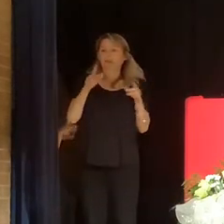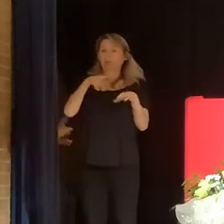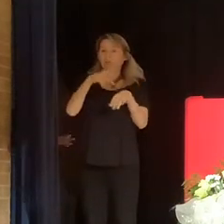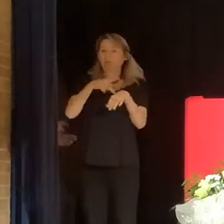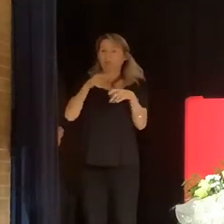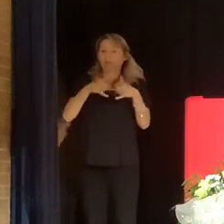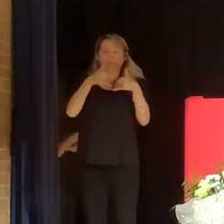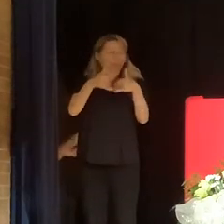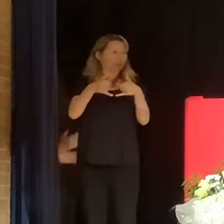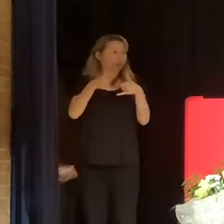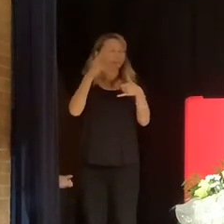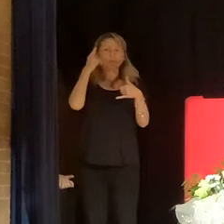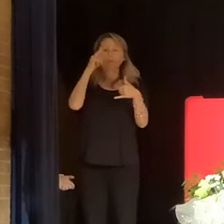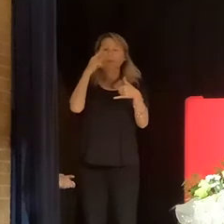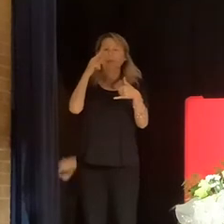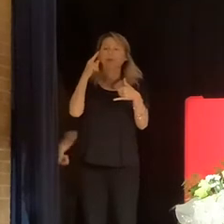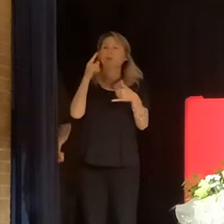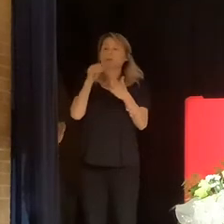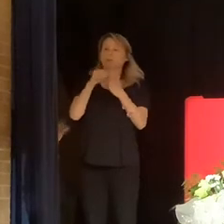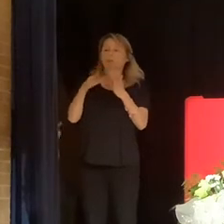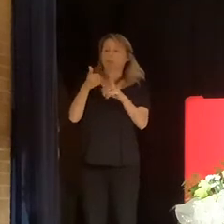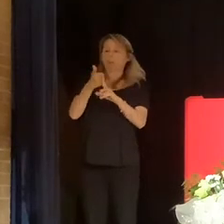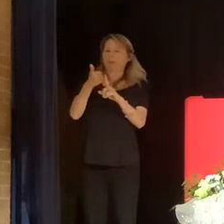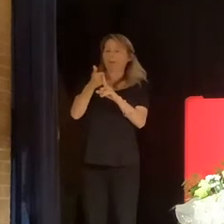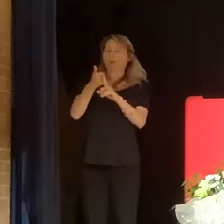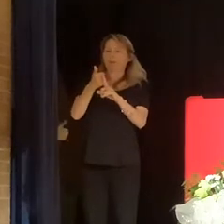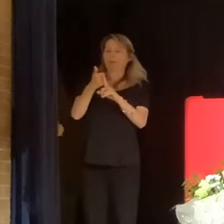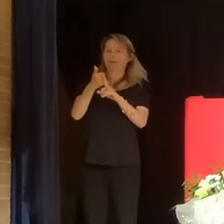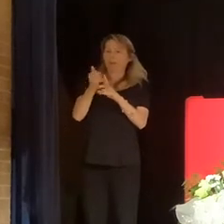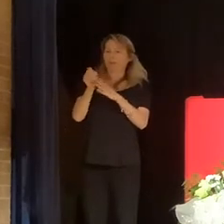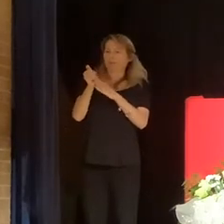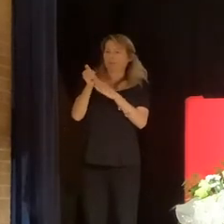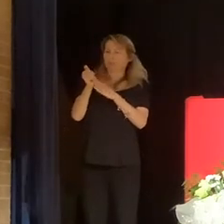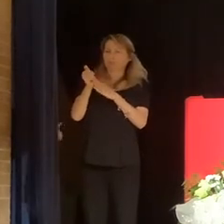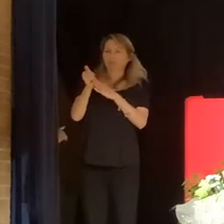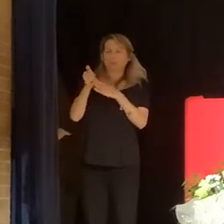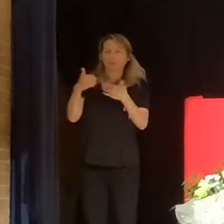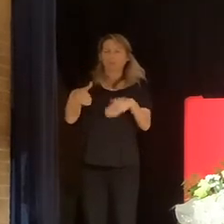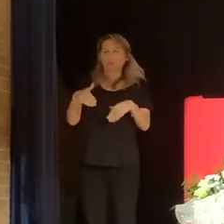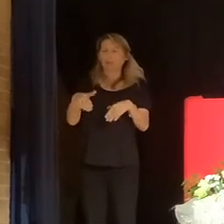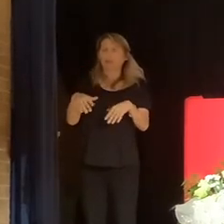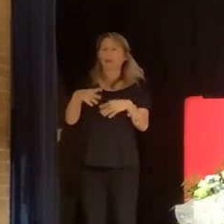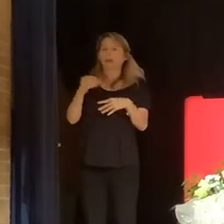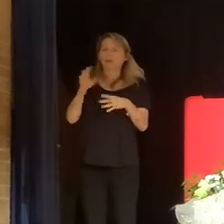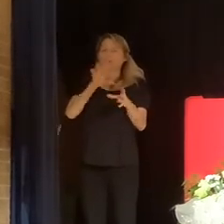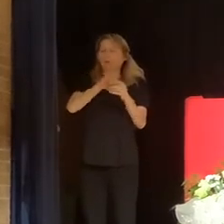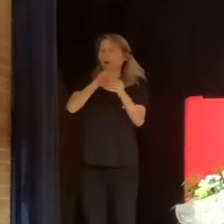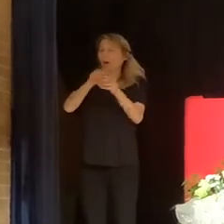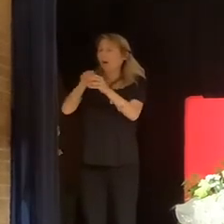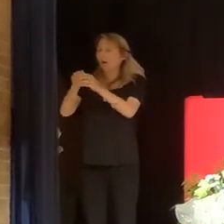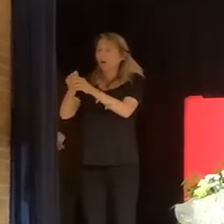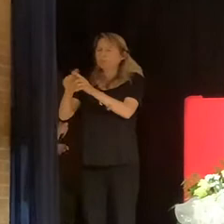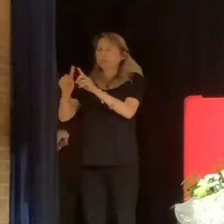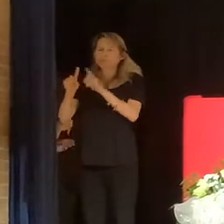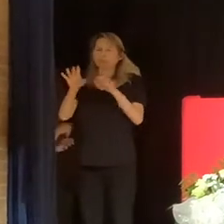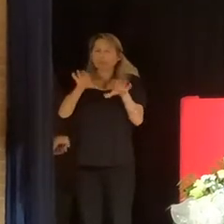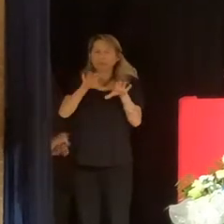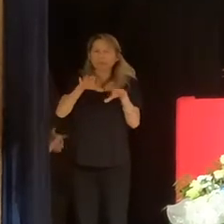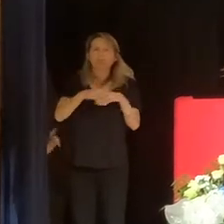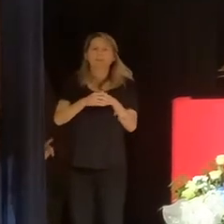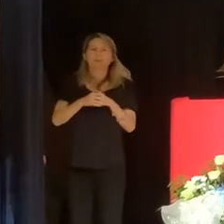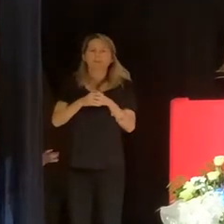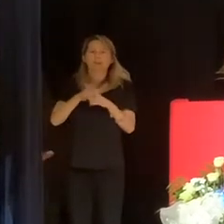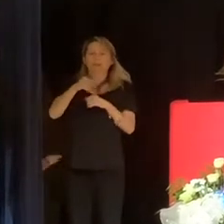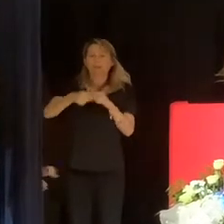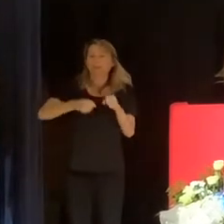honors a student with exemplary leadership skills and who has a high involvement in all school activities. This year, the